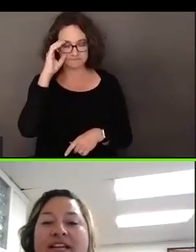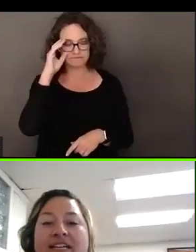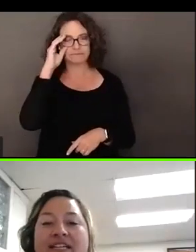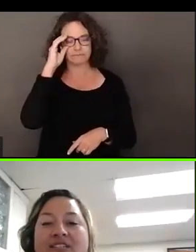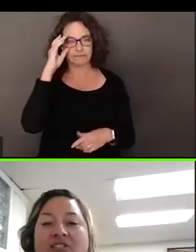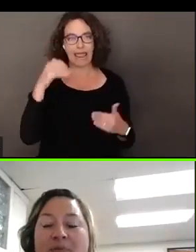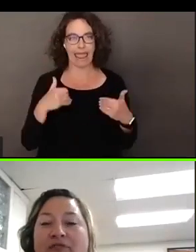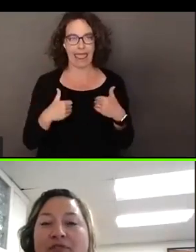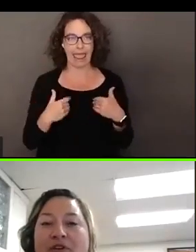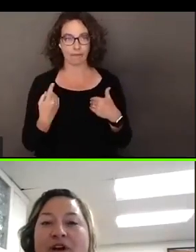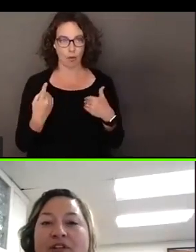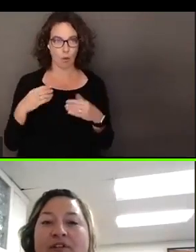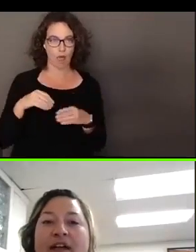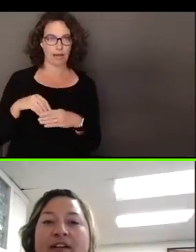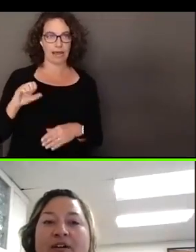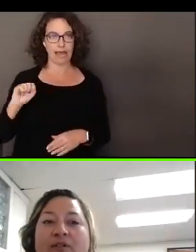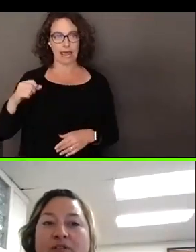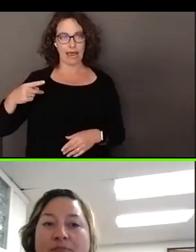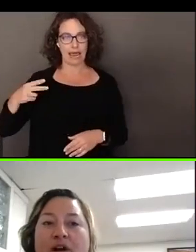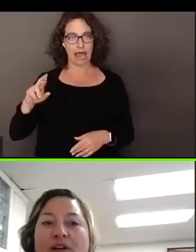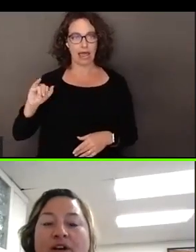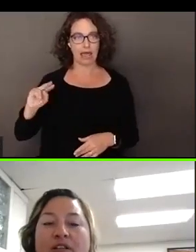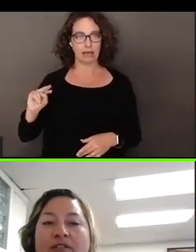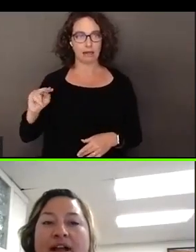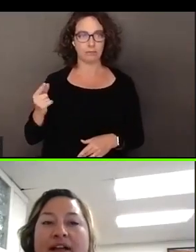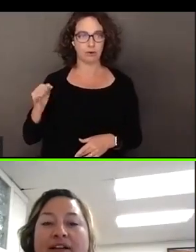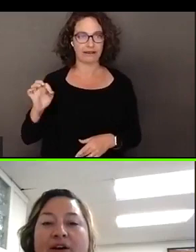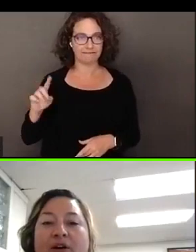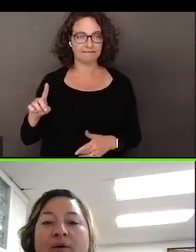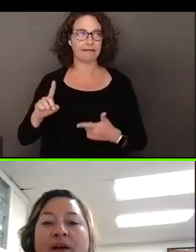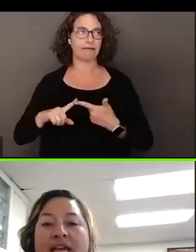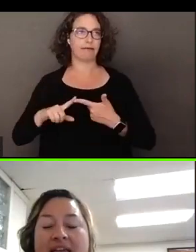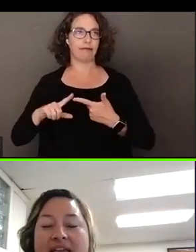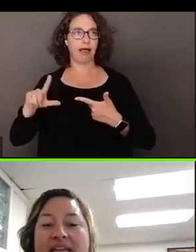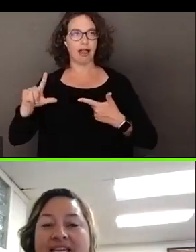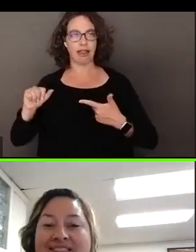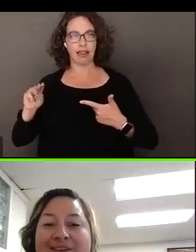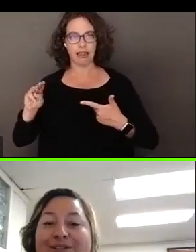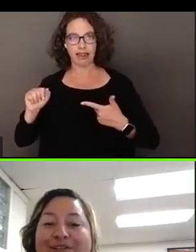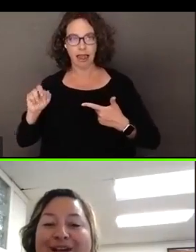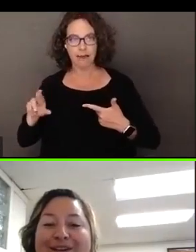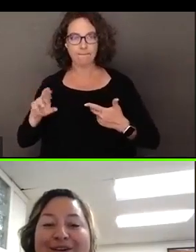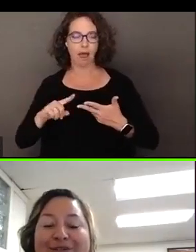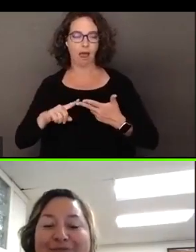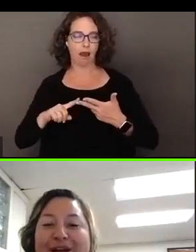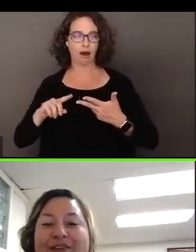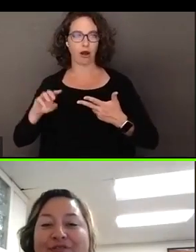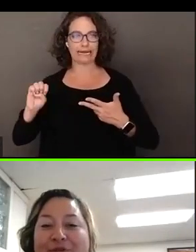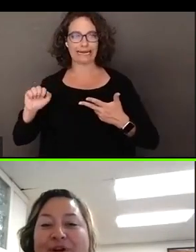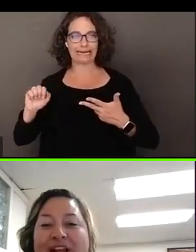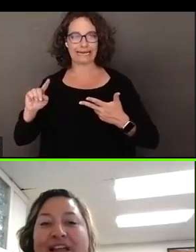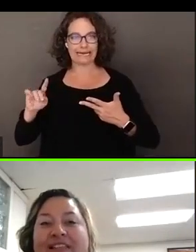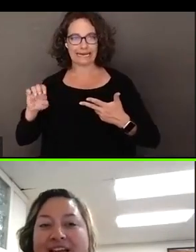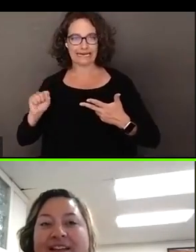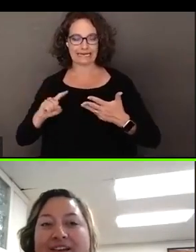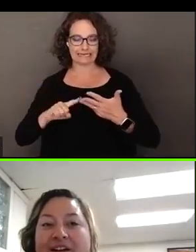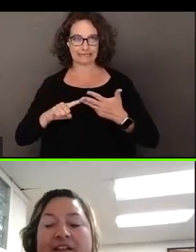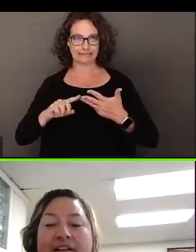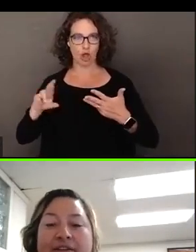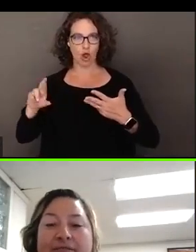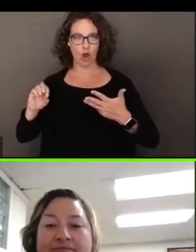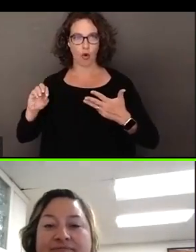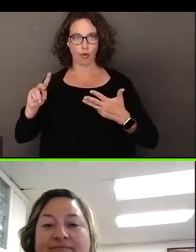have one in Springfield, Colorado, Lamar, Colorado, Eads, Colorado, Rocky Ford, and